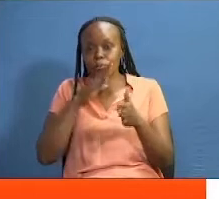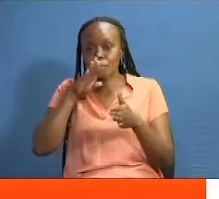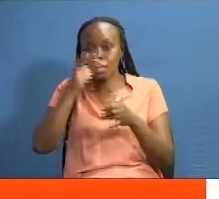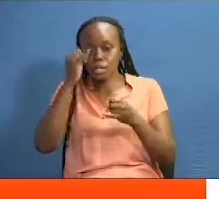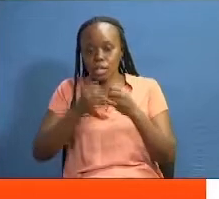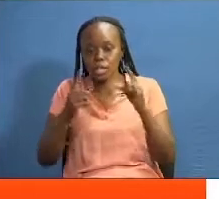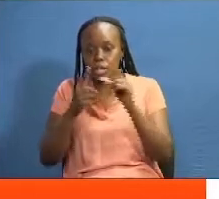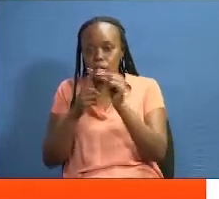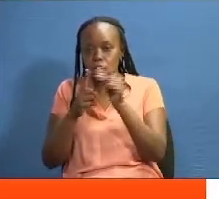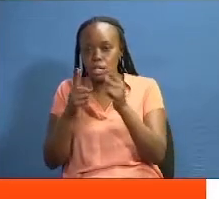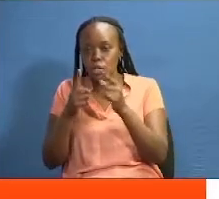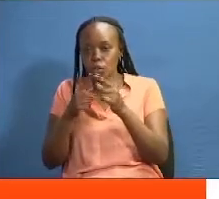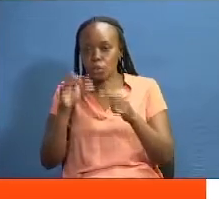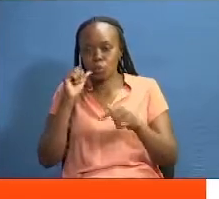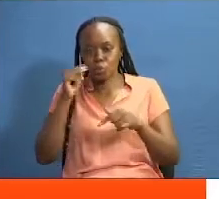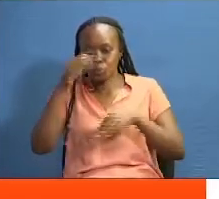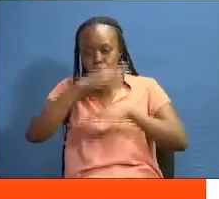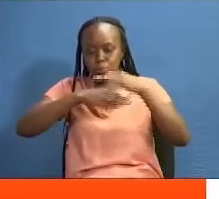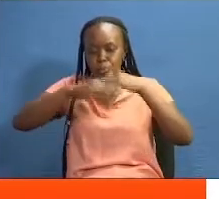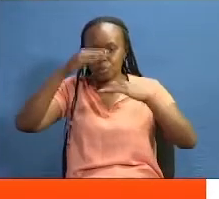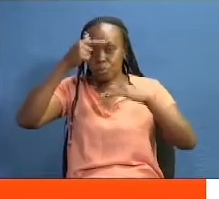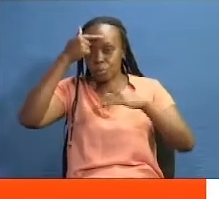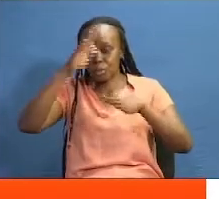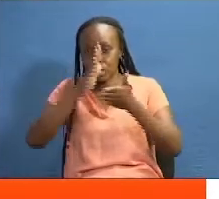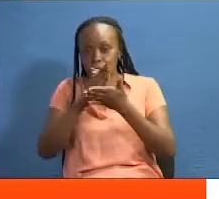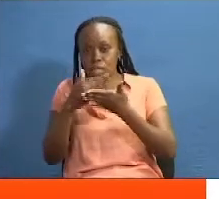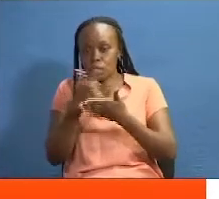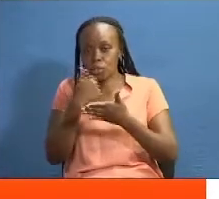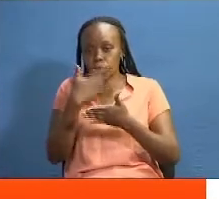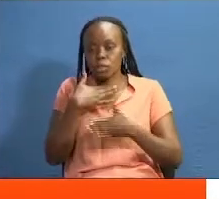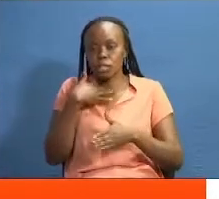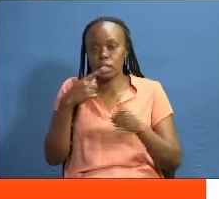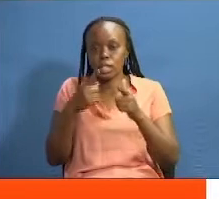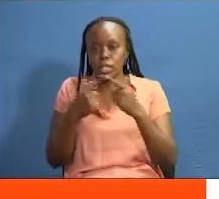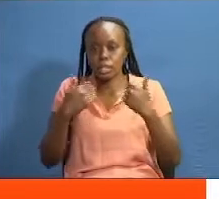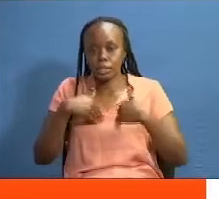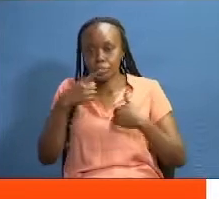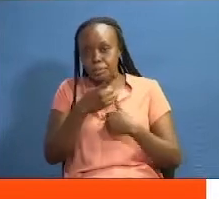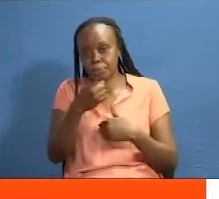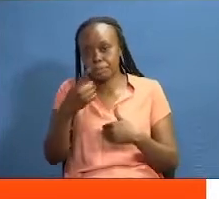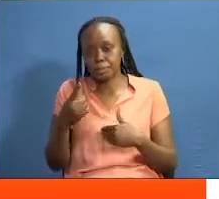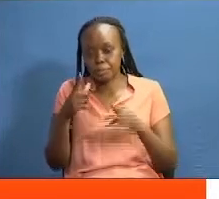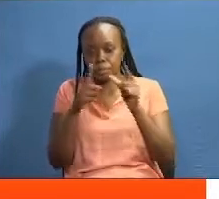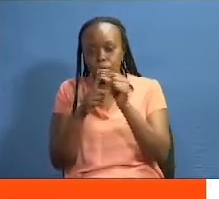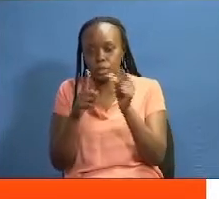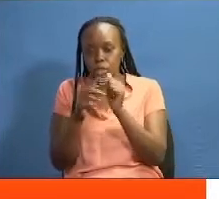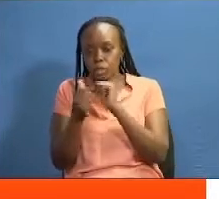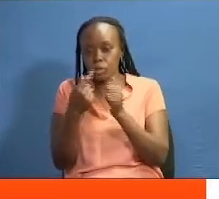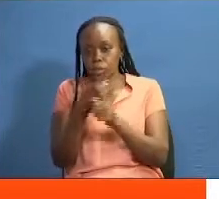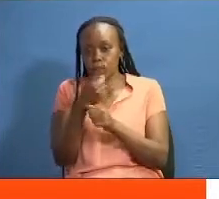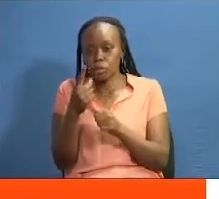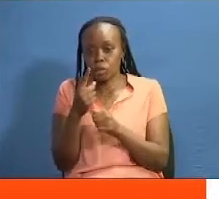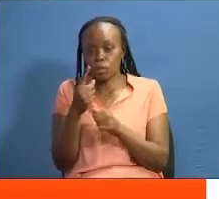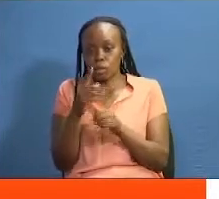final words to the fresh graduates, and probably for someone who may want to, have you word on word with you